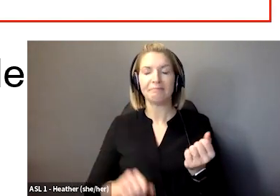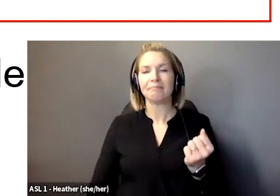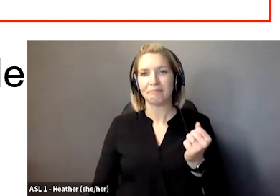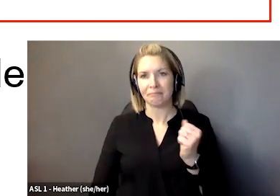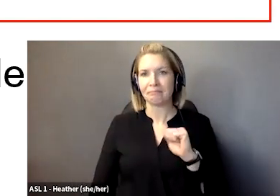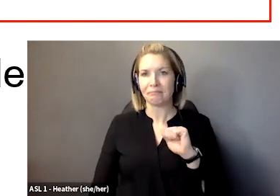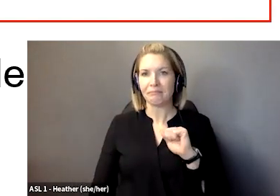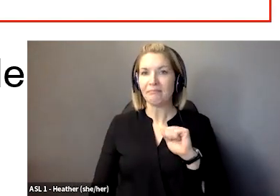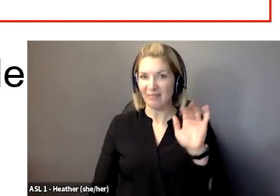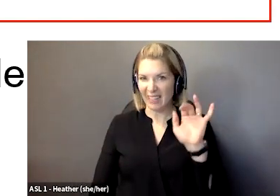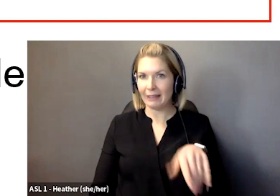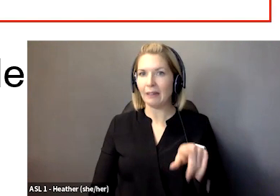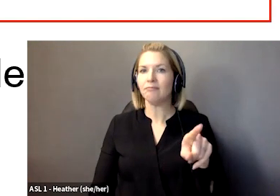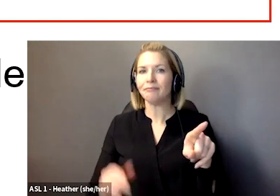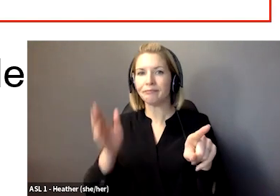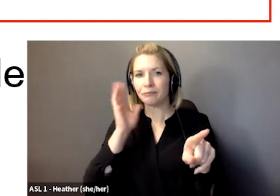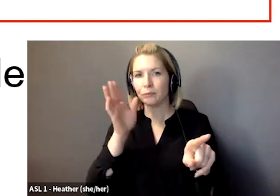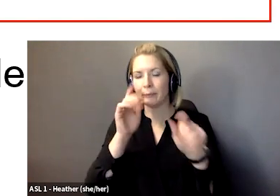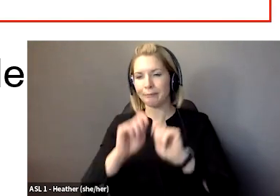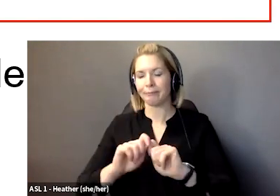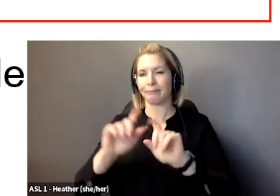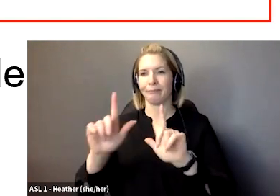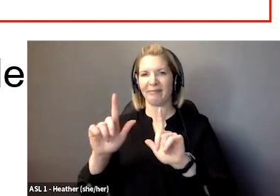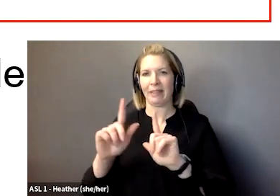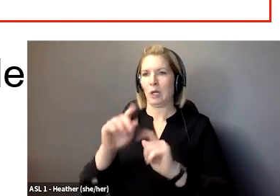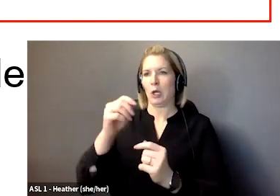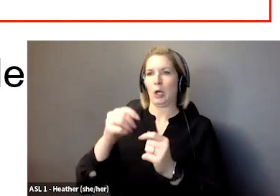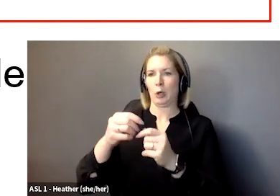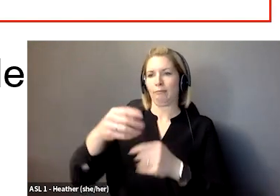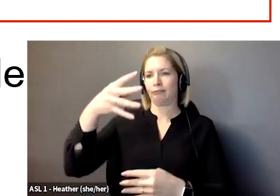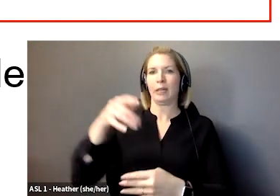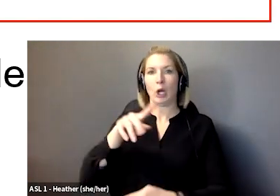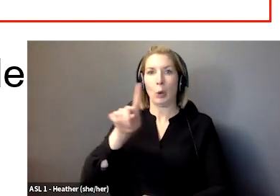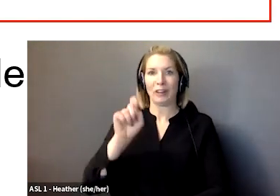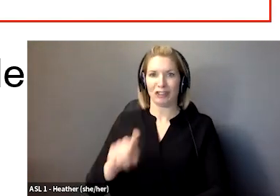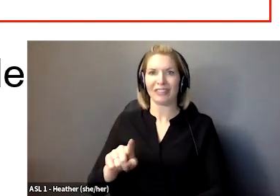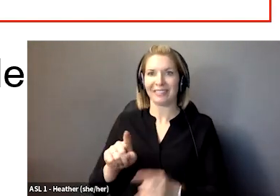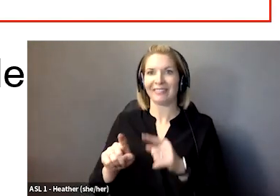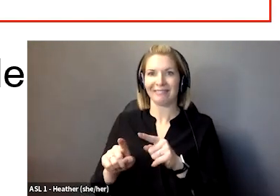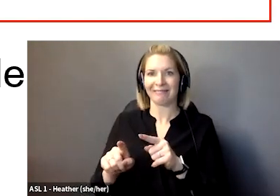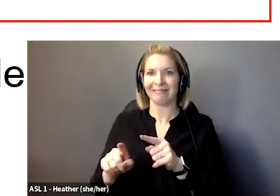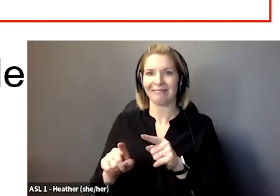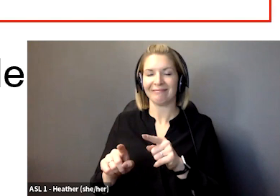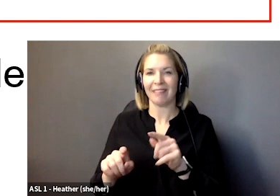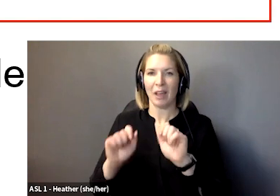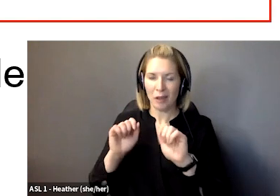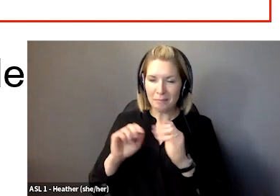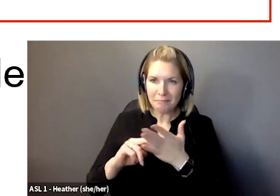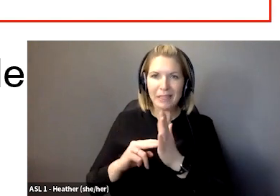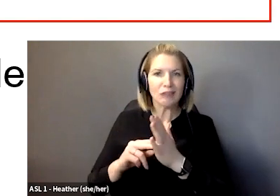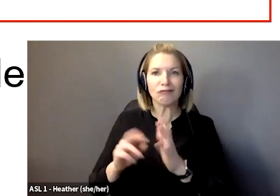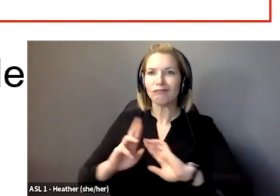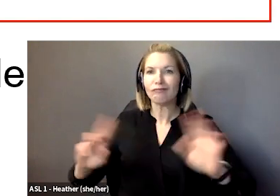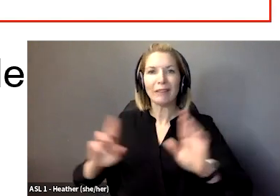And that will bring you to just this like set of questions that'll pop up amongst the slides and will allow you to participate in the